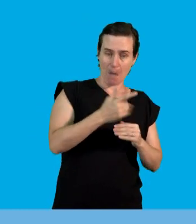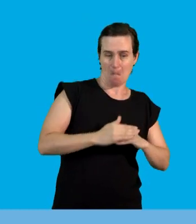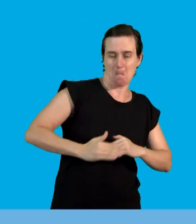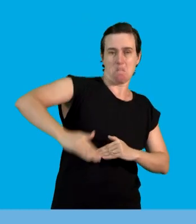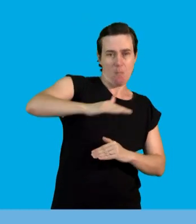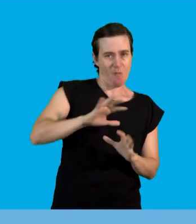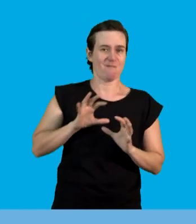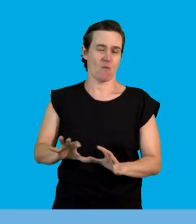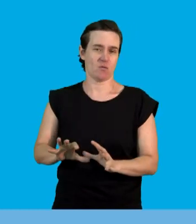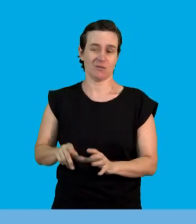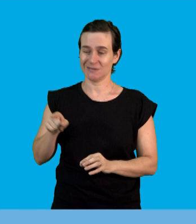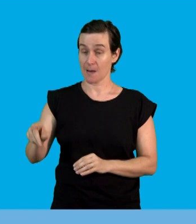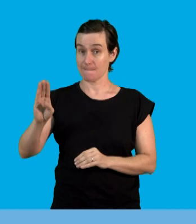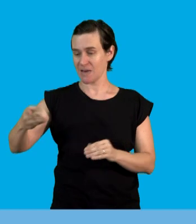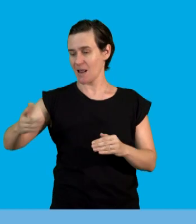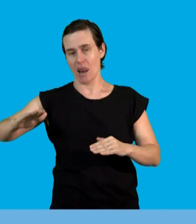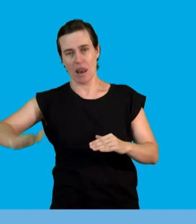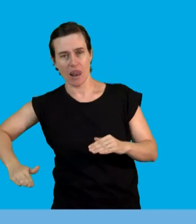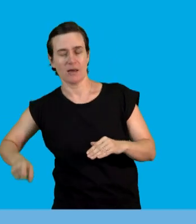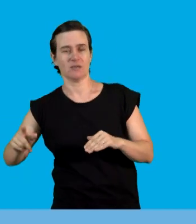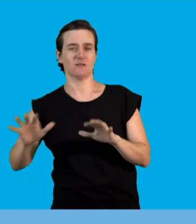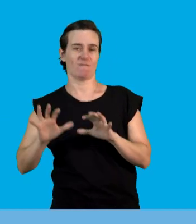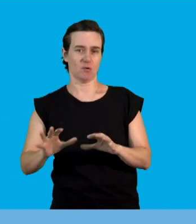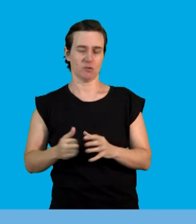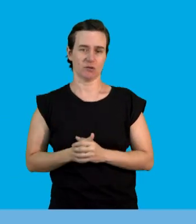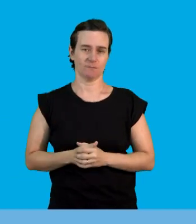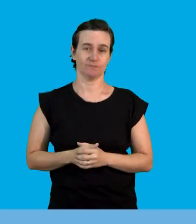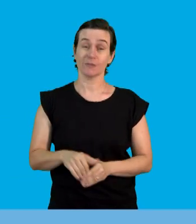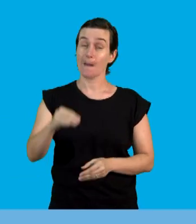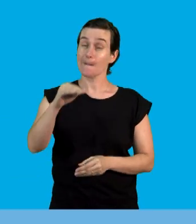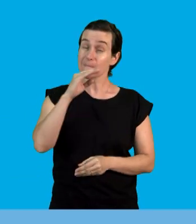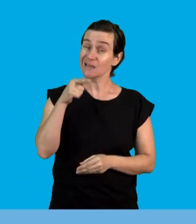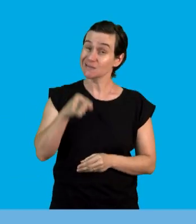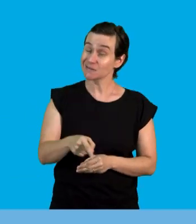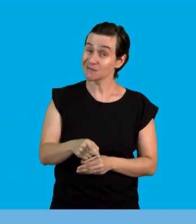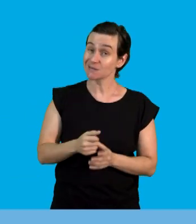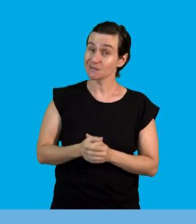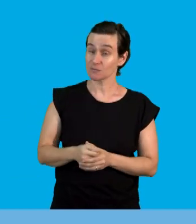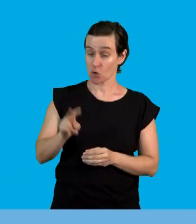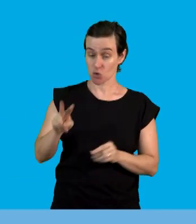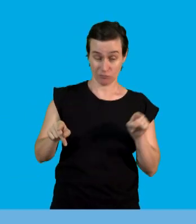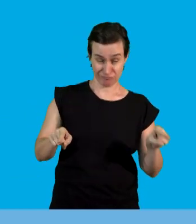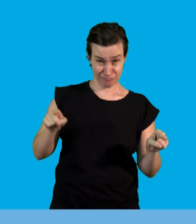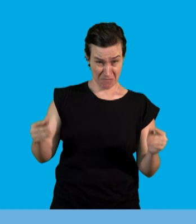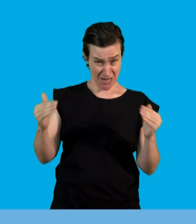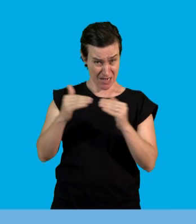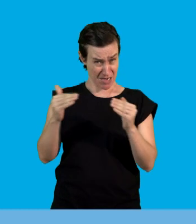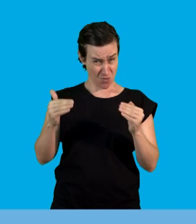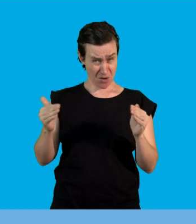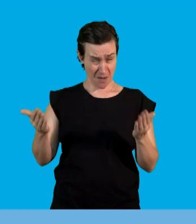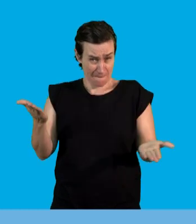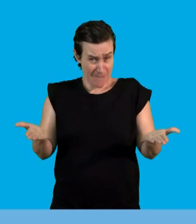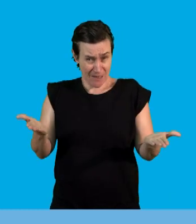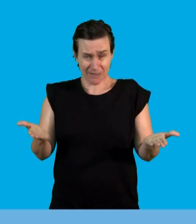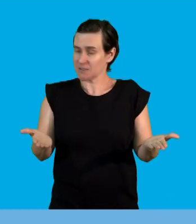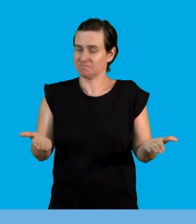larger pull force, whereas Team B will exert a smaller pull force. So therefore, in this case, the two forces are not at